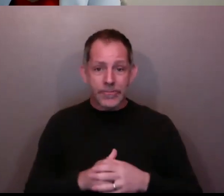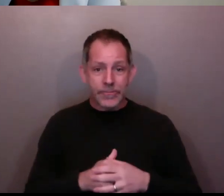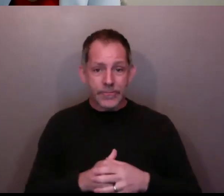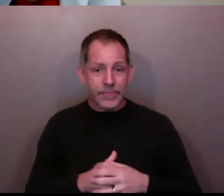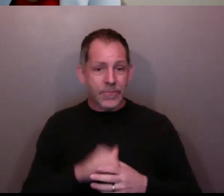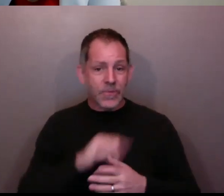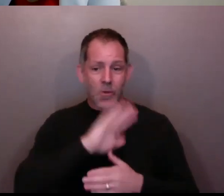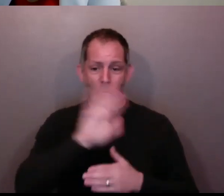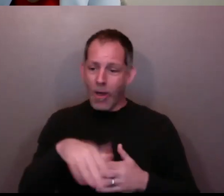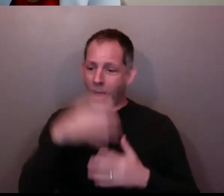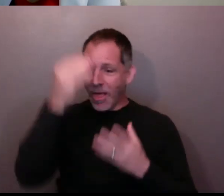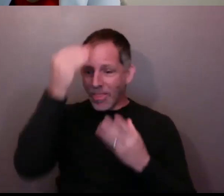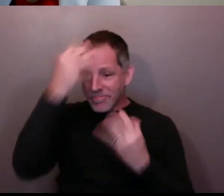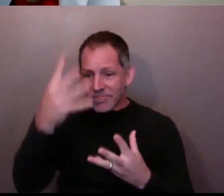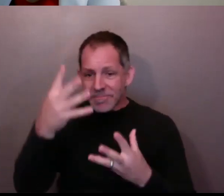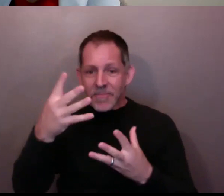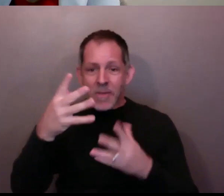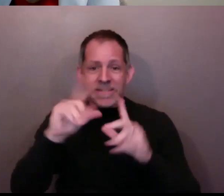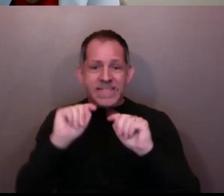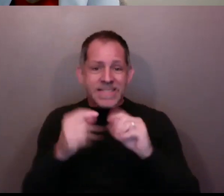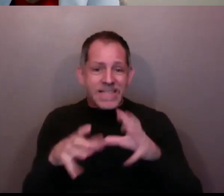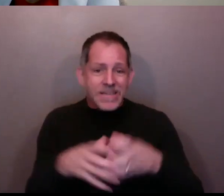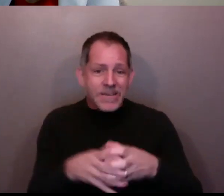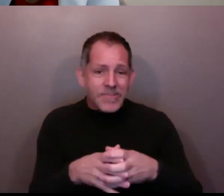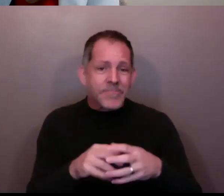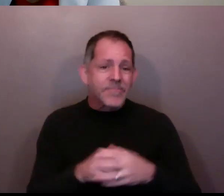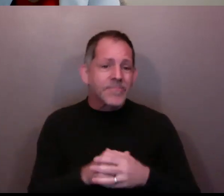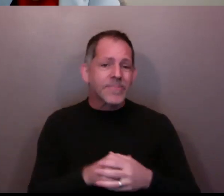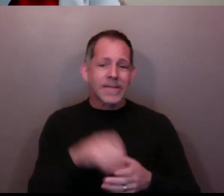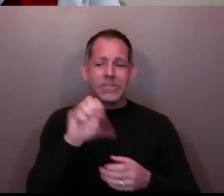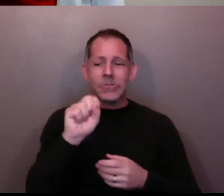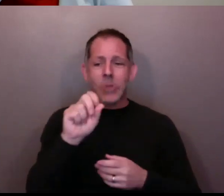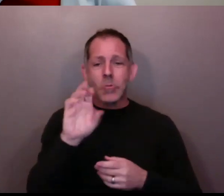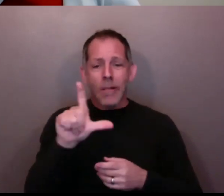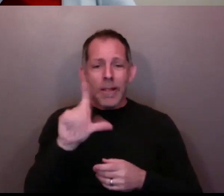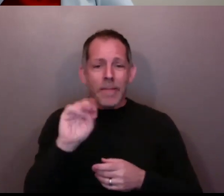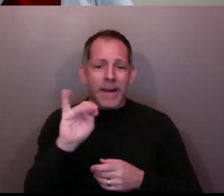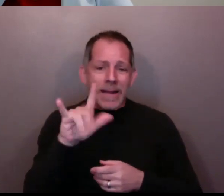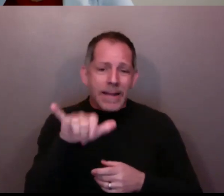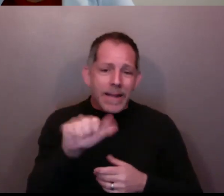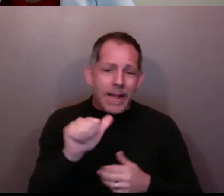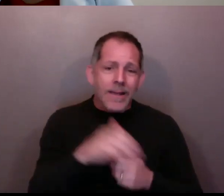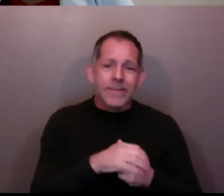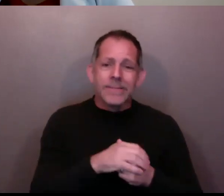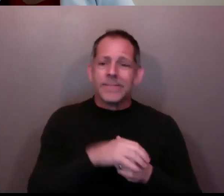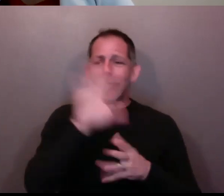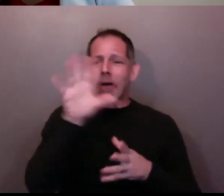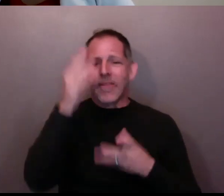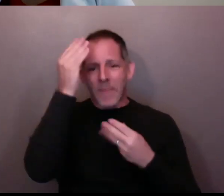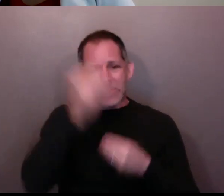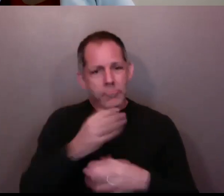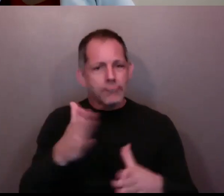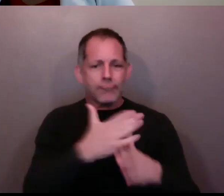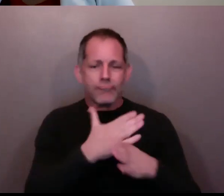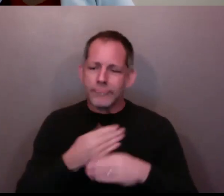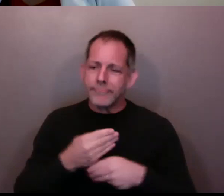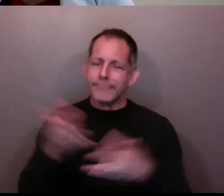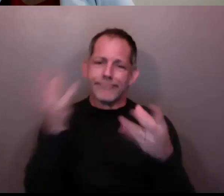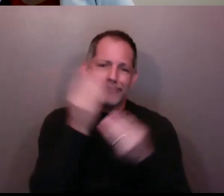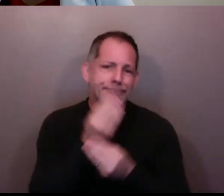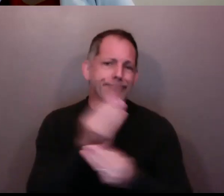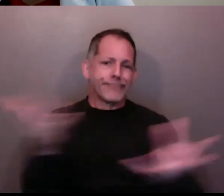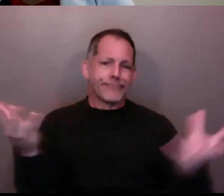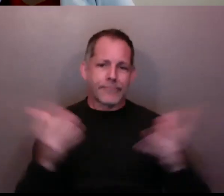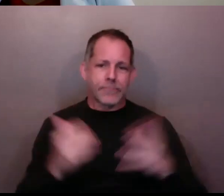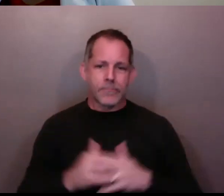our social media outlets to get information out. We're also working with some other partners around the region that are involved